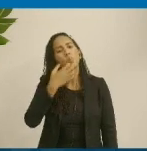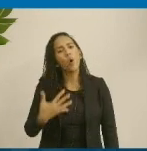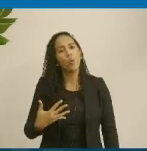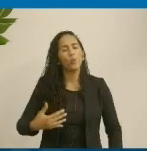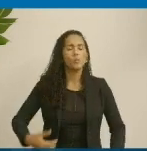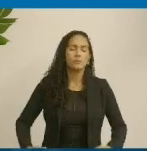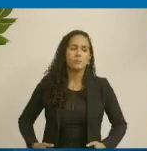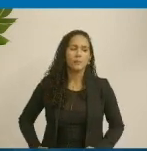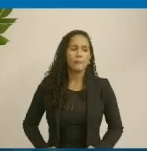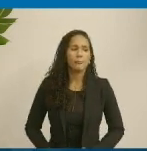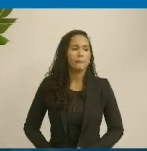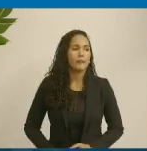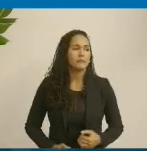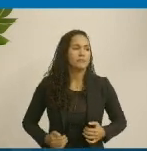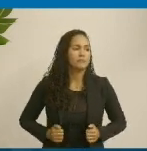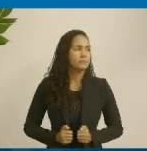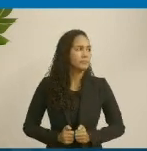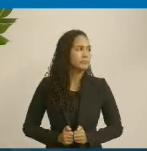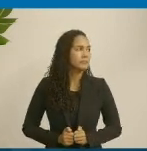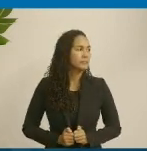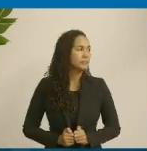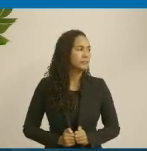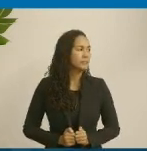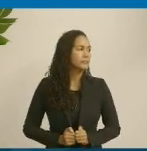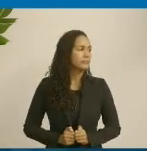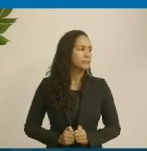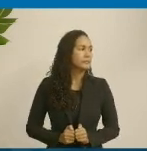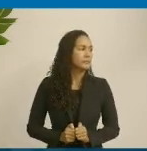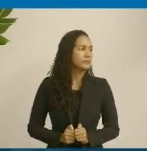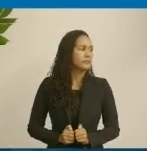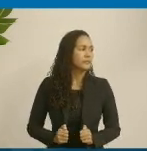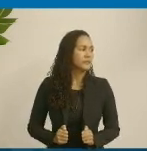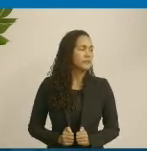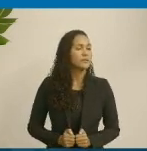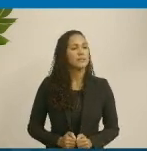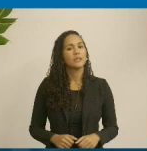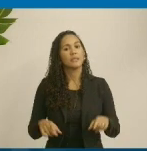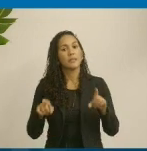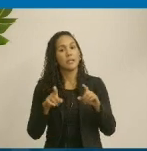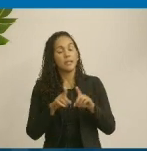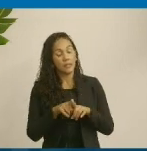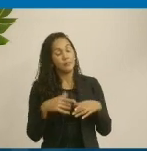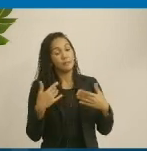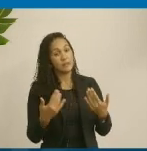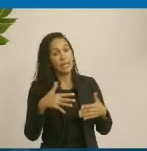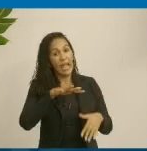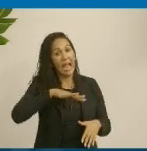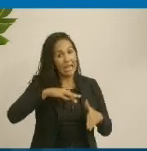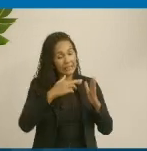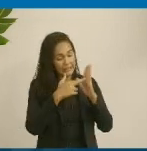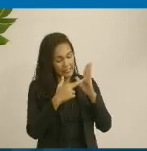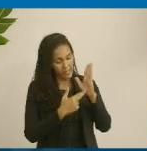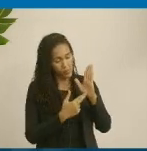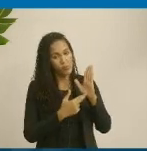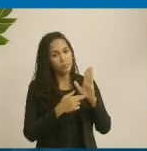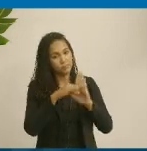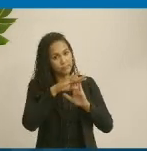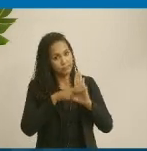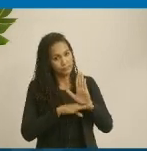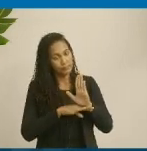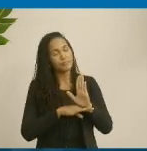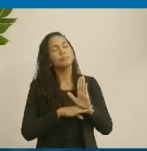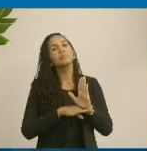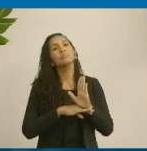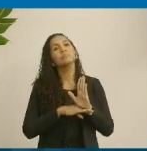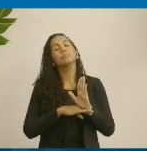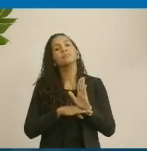for the regulatory part, we know we have already Agribox, which is on its